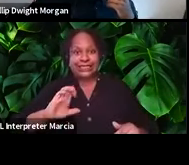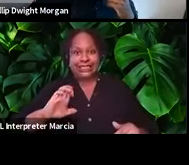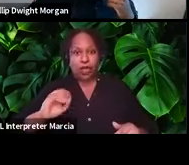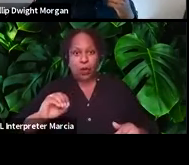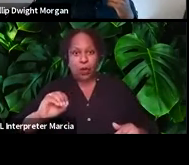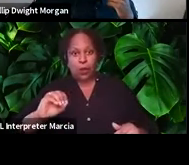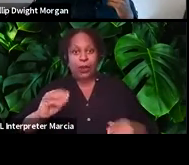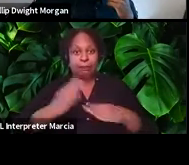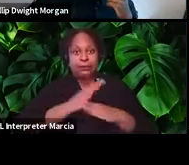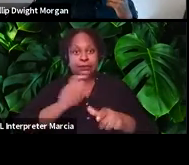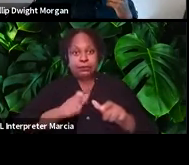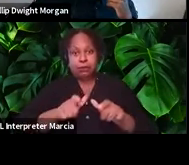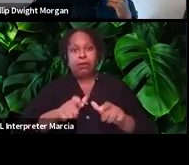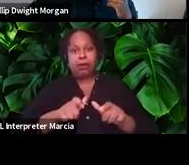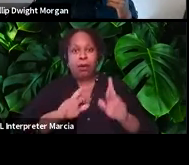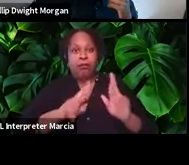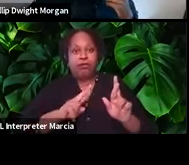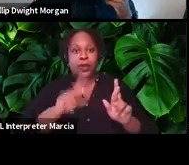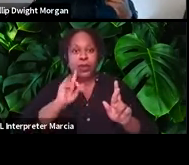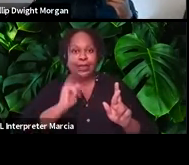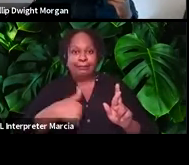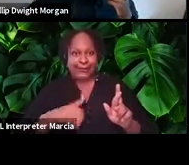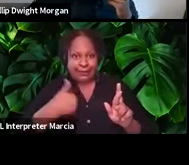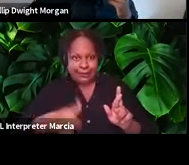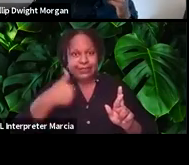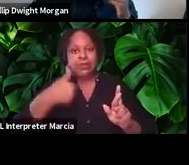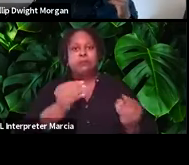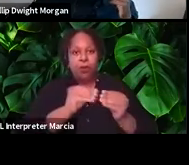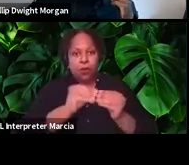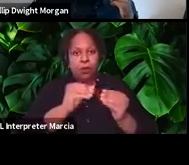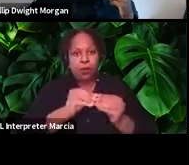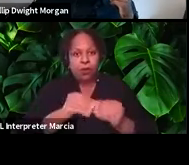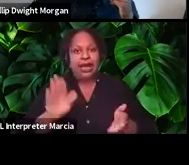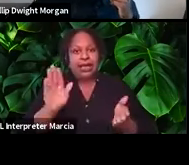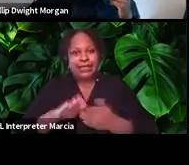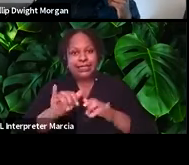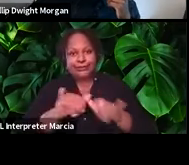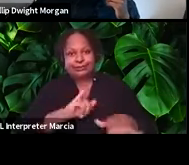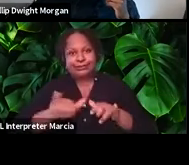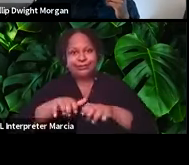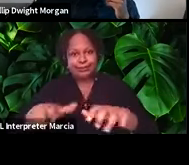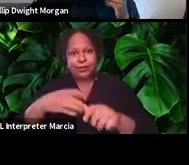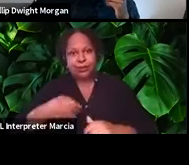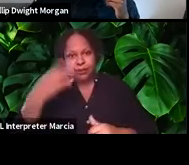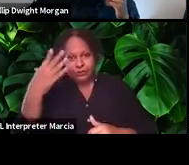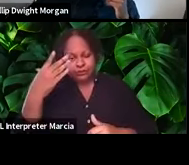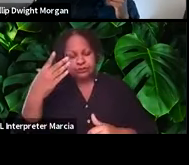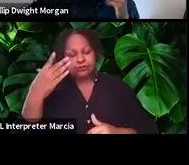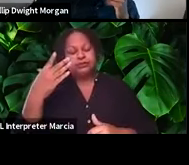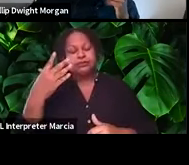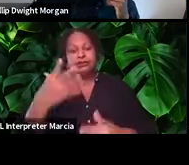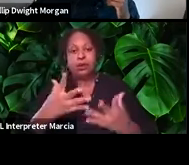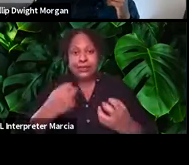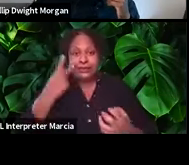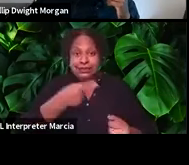see something that looks a little bit more like me and a less homogenous. I want to see